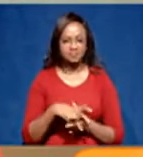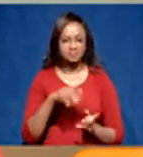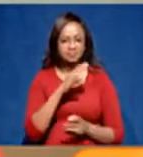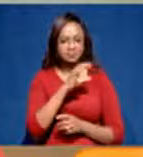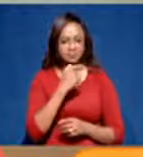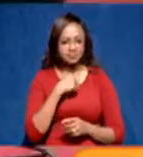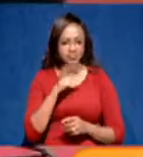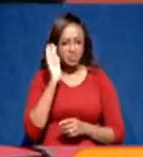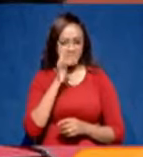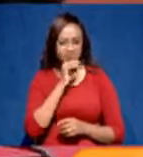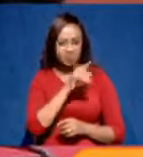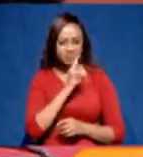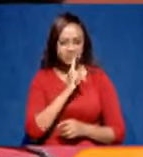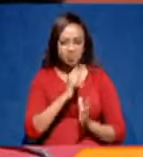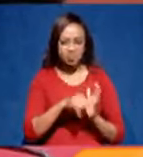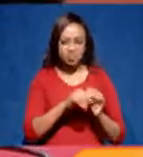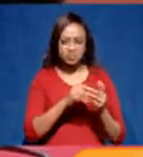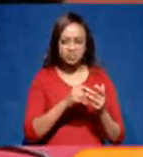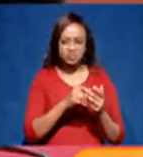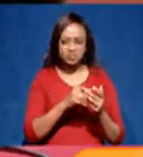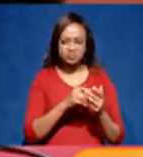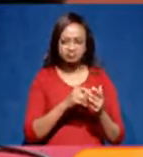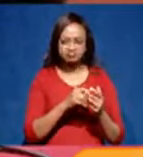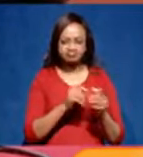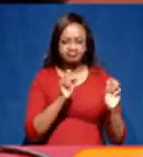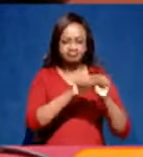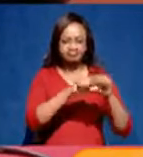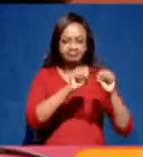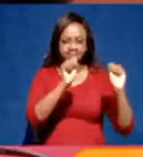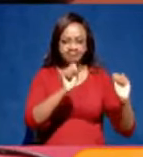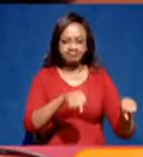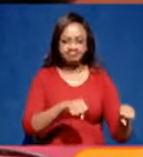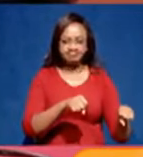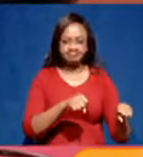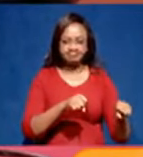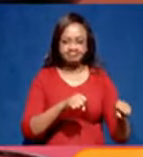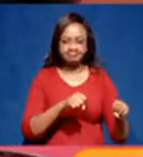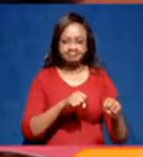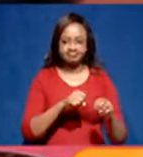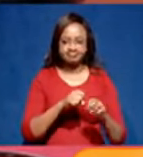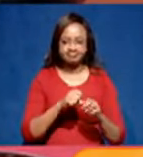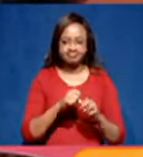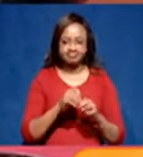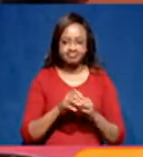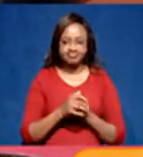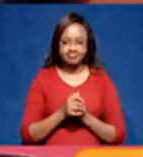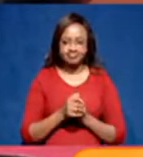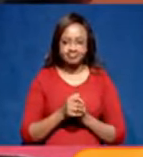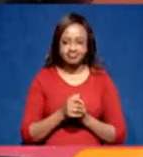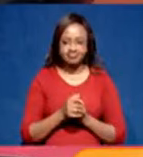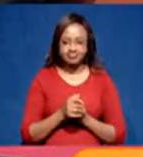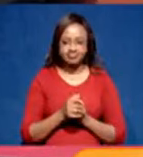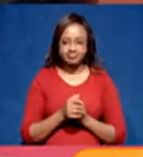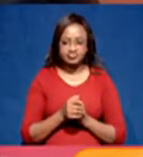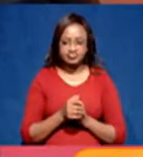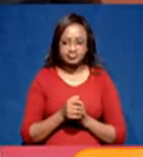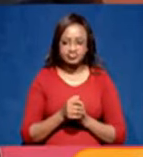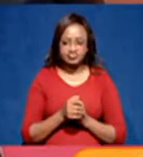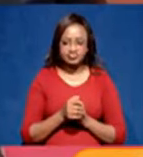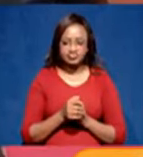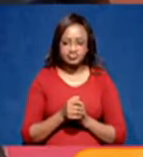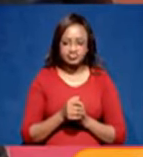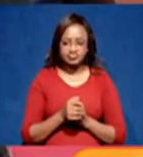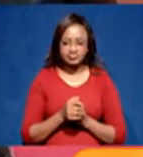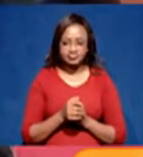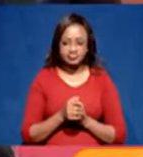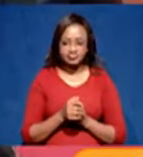working with these people. Who are these people? I thought you were talking about procurement processes that are still to take place.